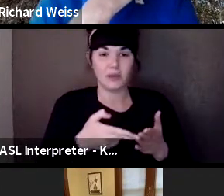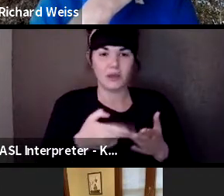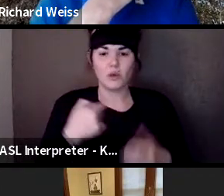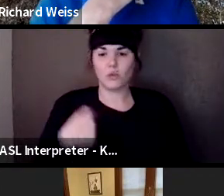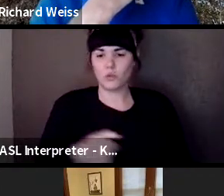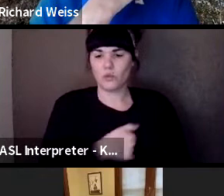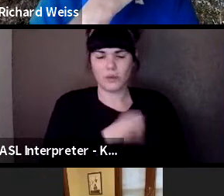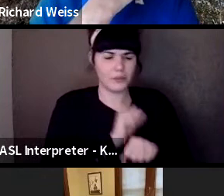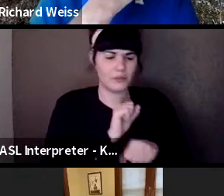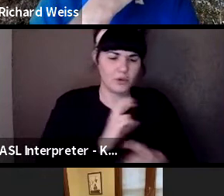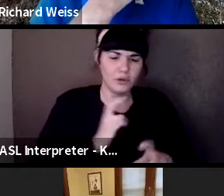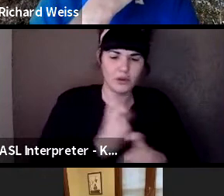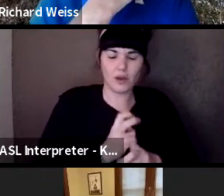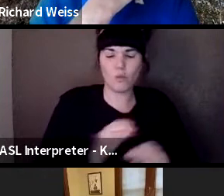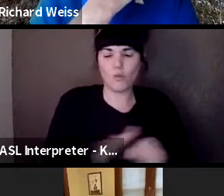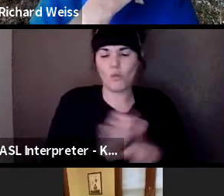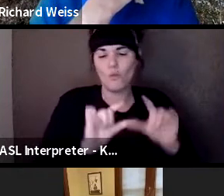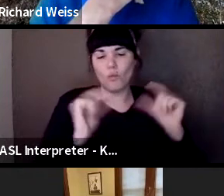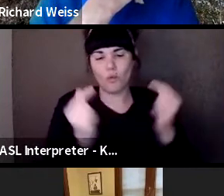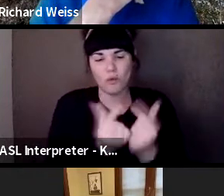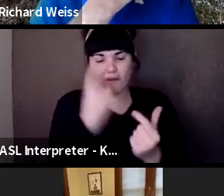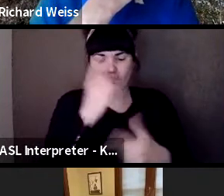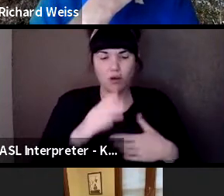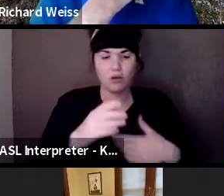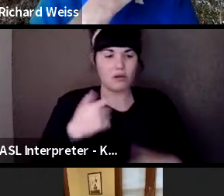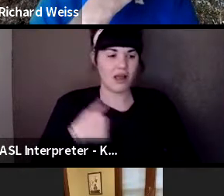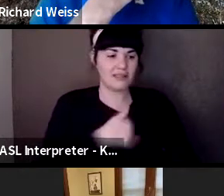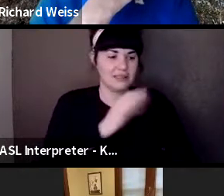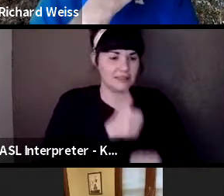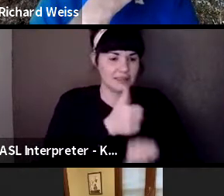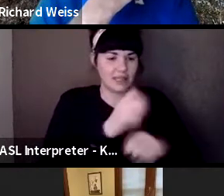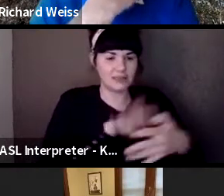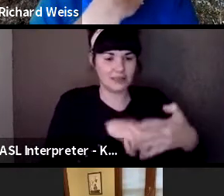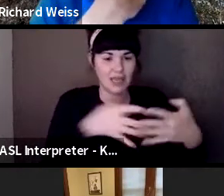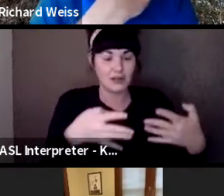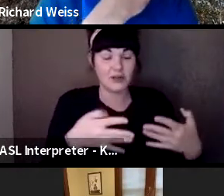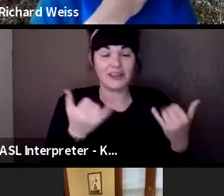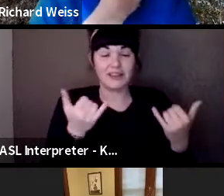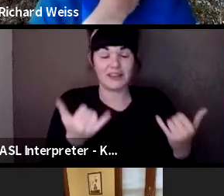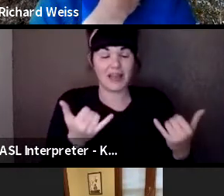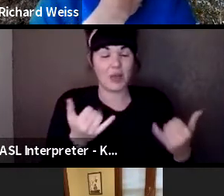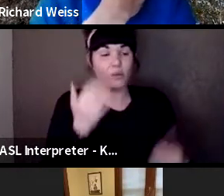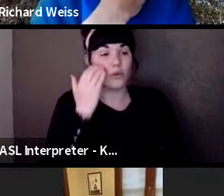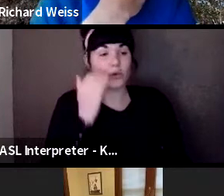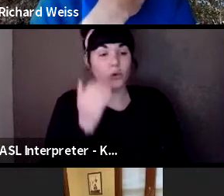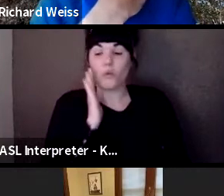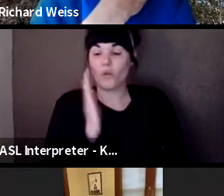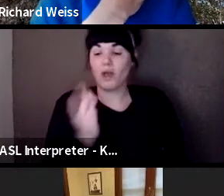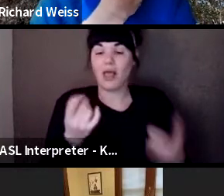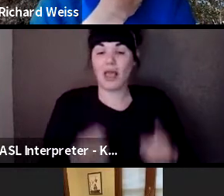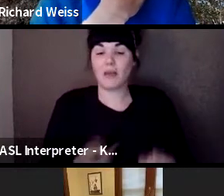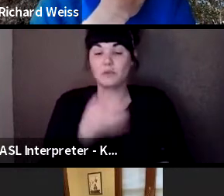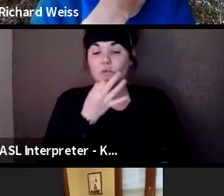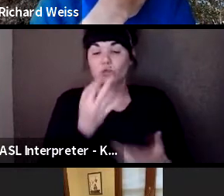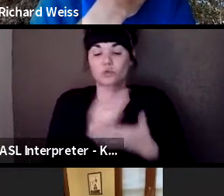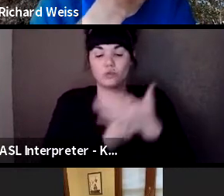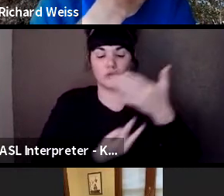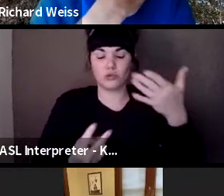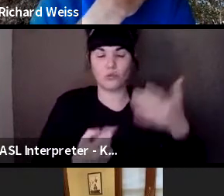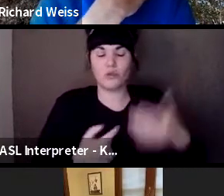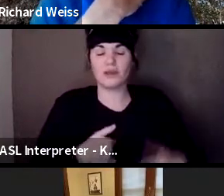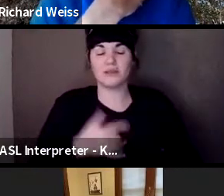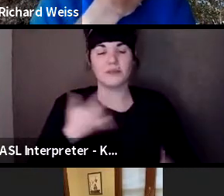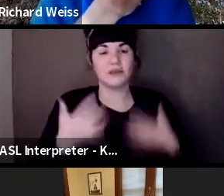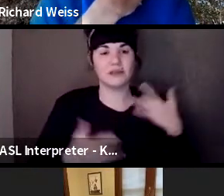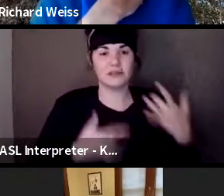less than 2 weeks away. Just really excited about the opportunity, and hearing directly from the